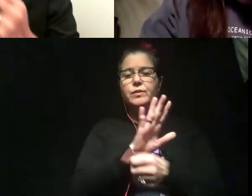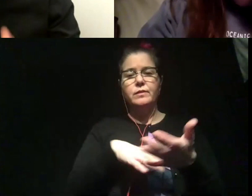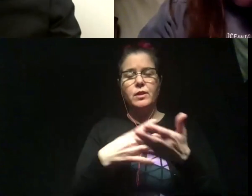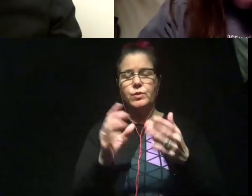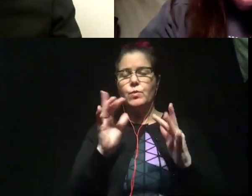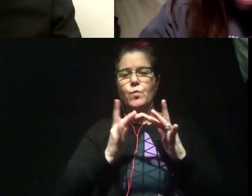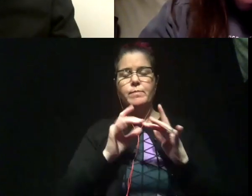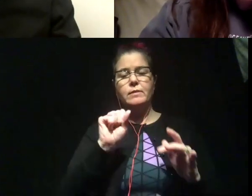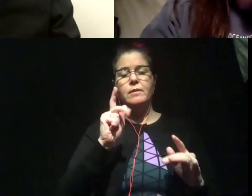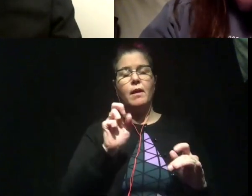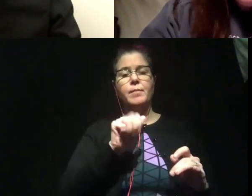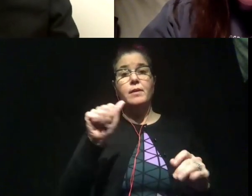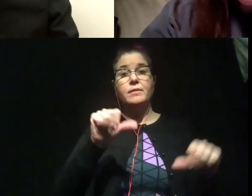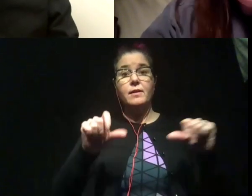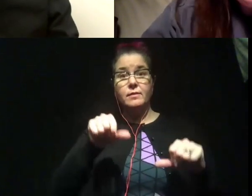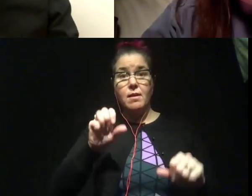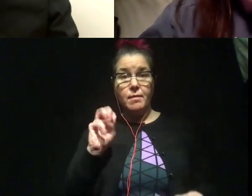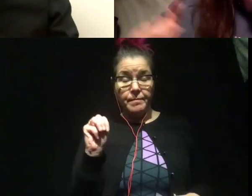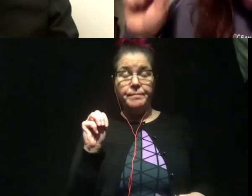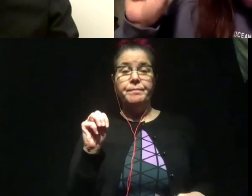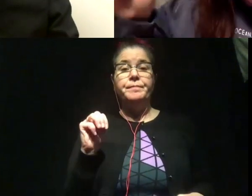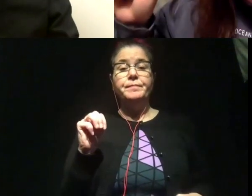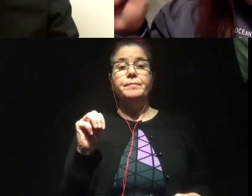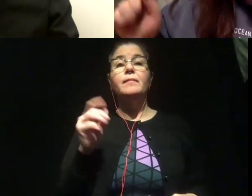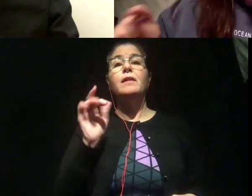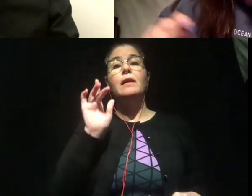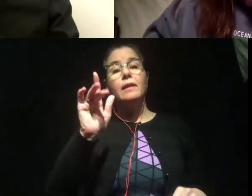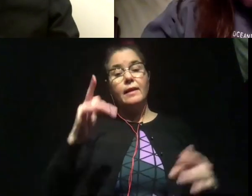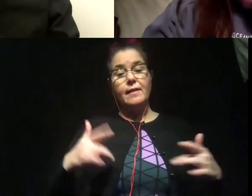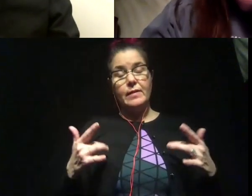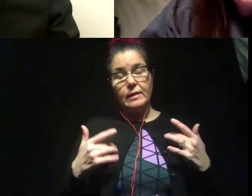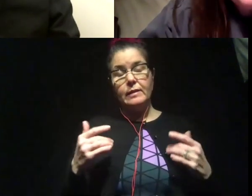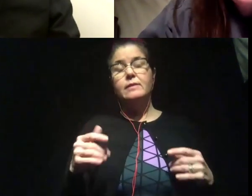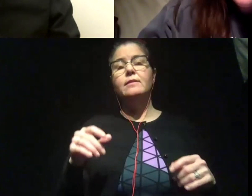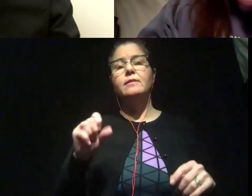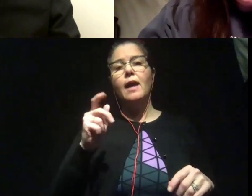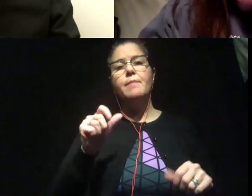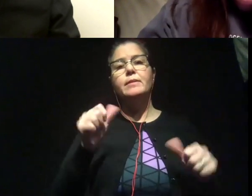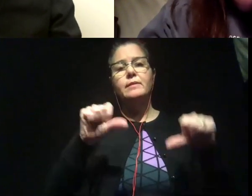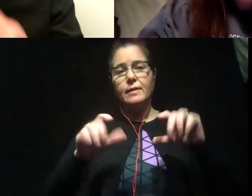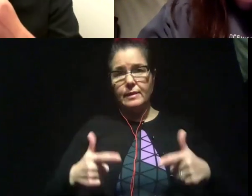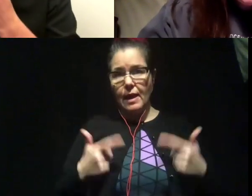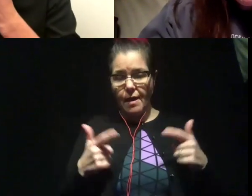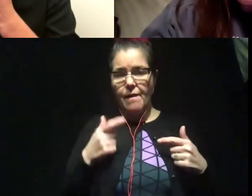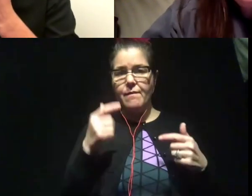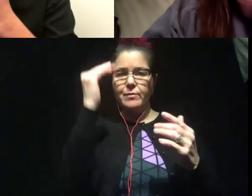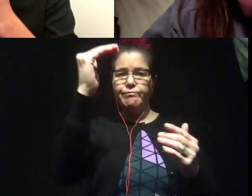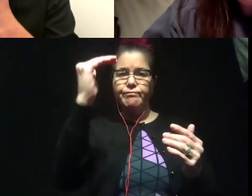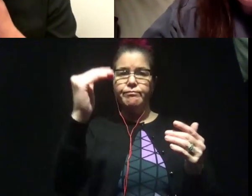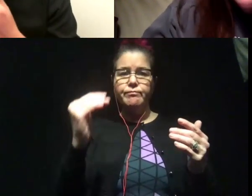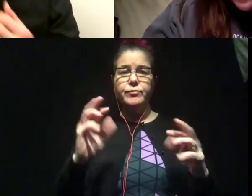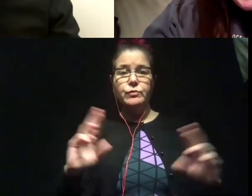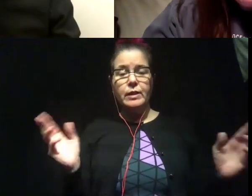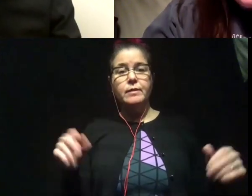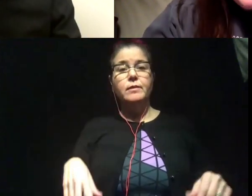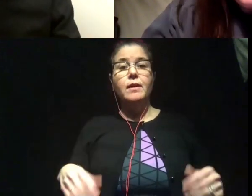website, skypeascientist.com, and then you can click events and then Skype a Scientist Live. You'll see everybody that we have coming up. We